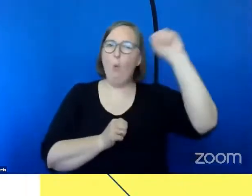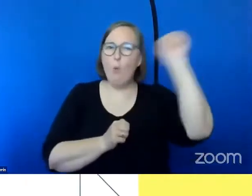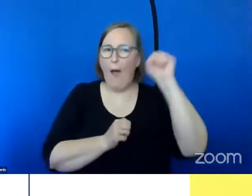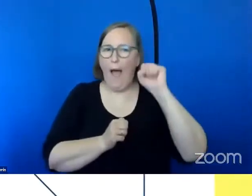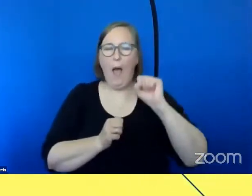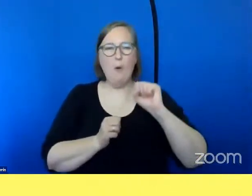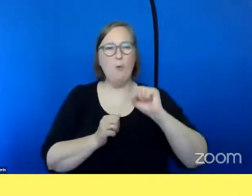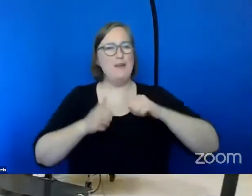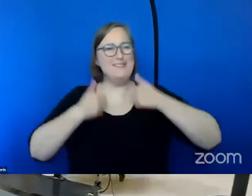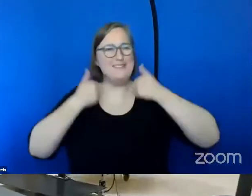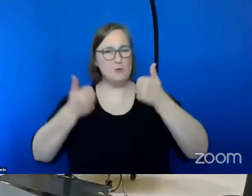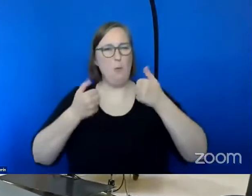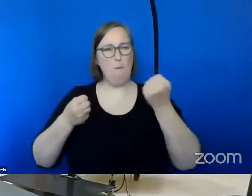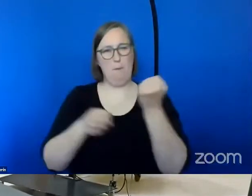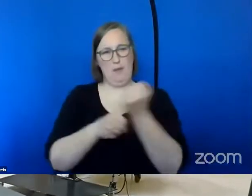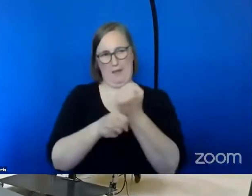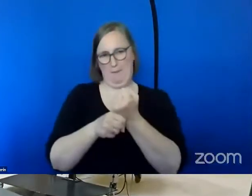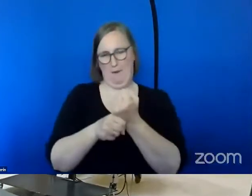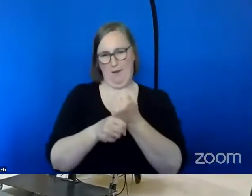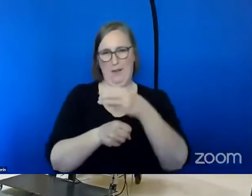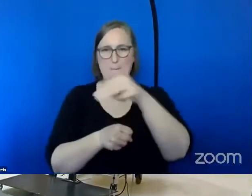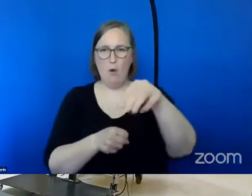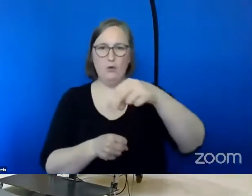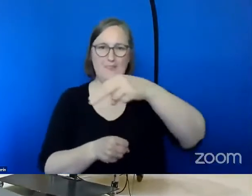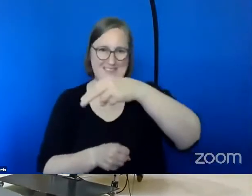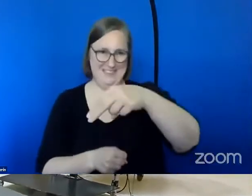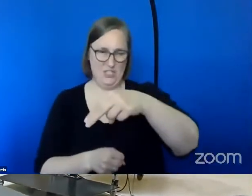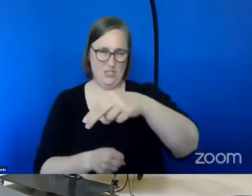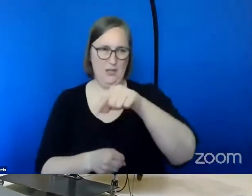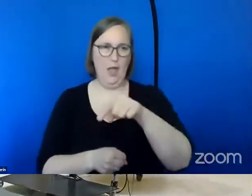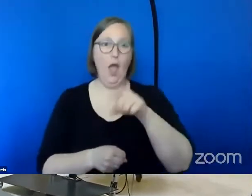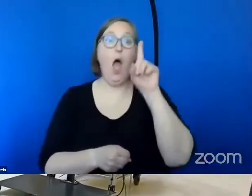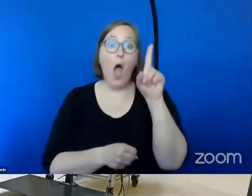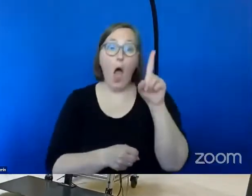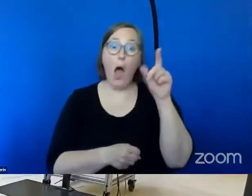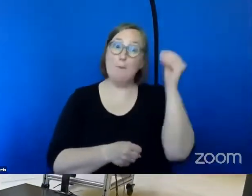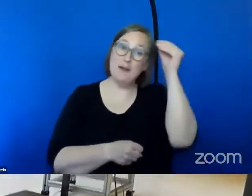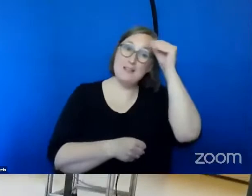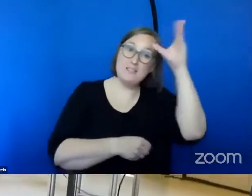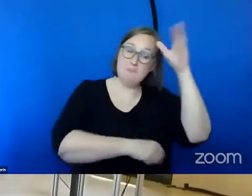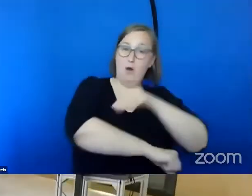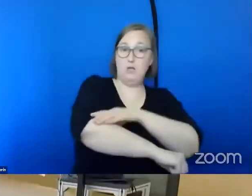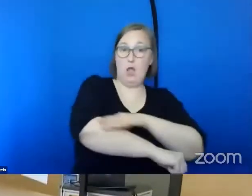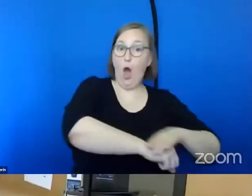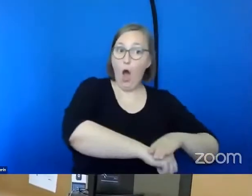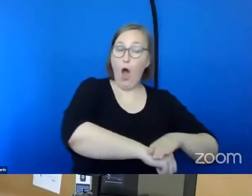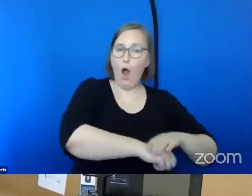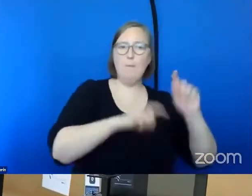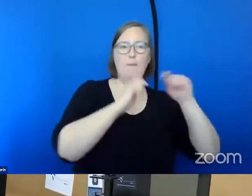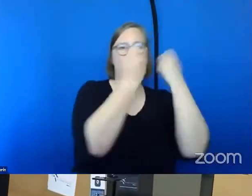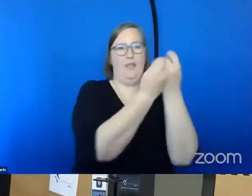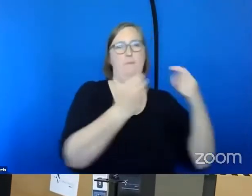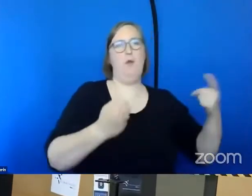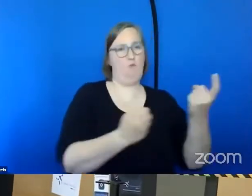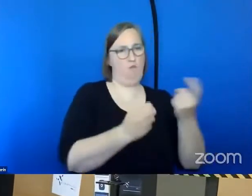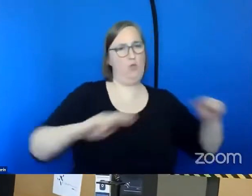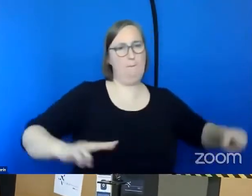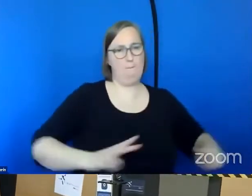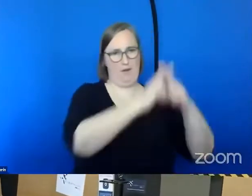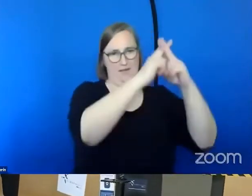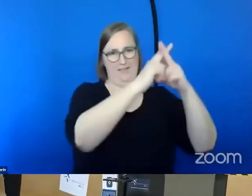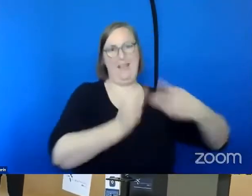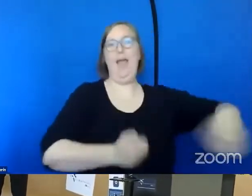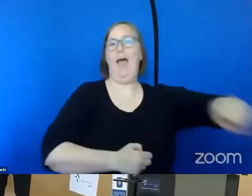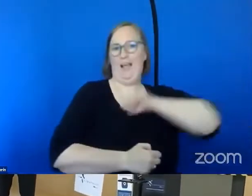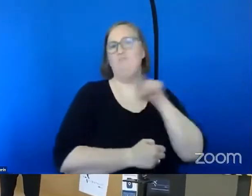at CYBATHLON Challenge 2022. Roland, talk us through this. It was a different approach, a different tactic to